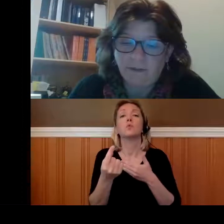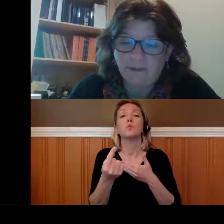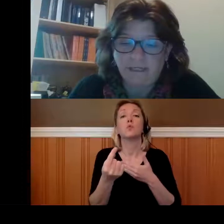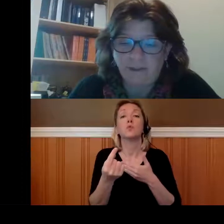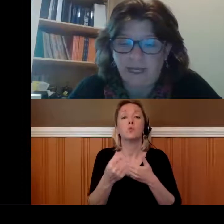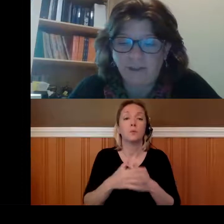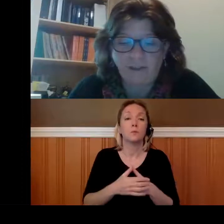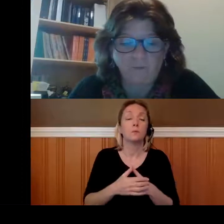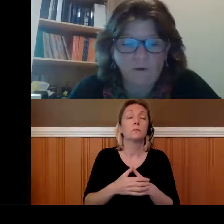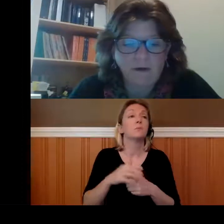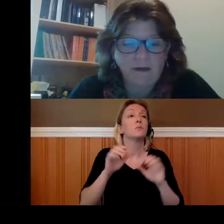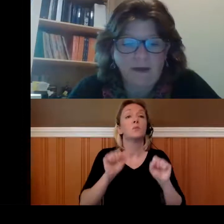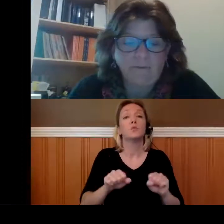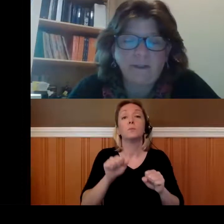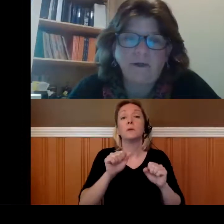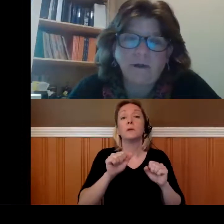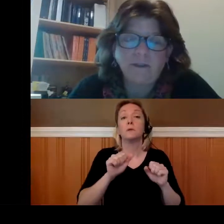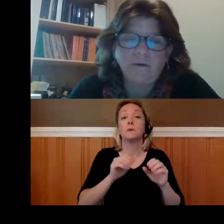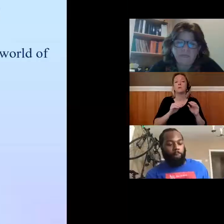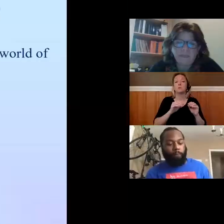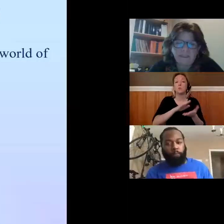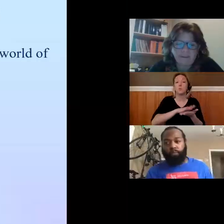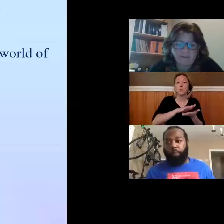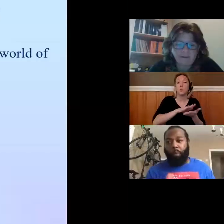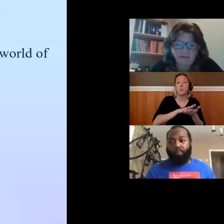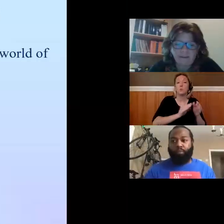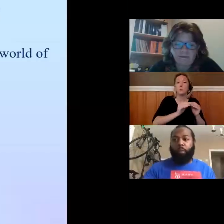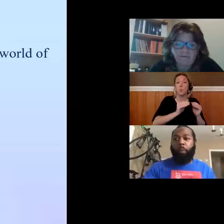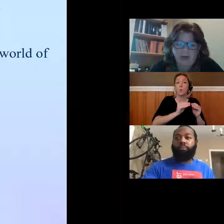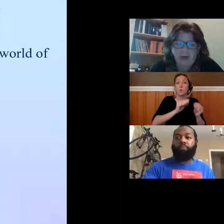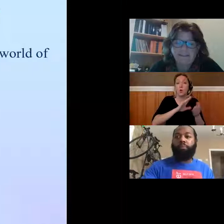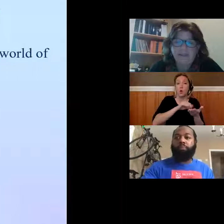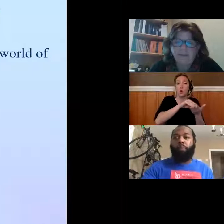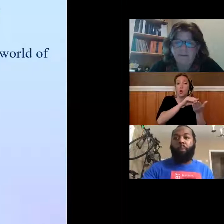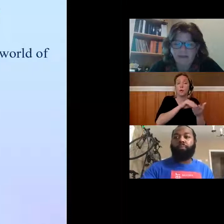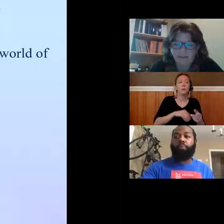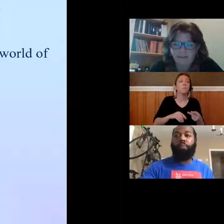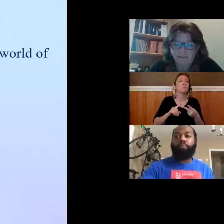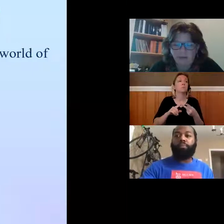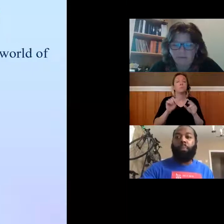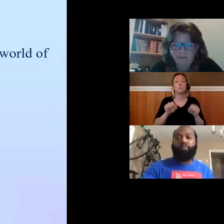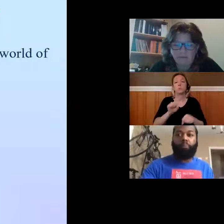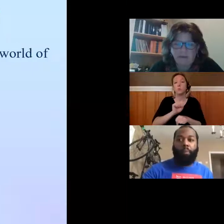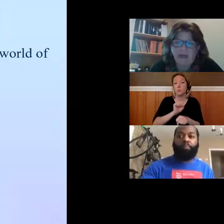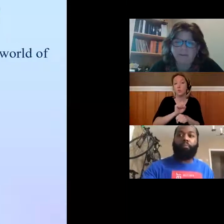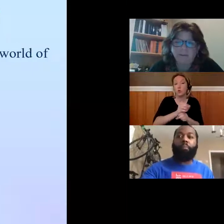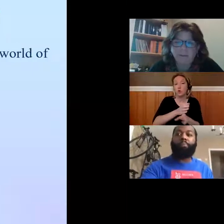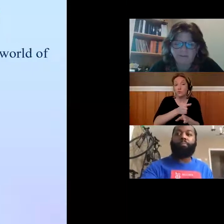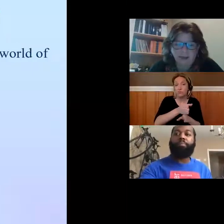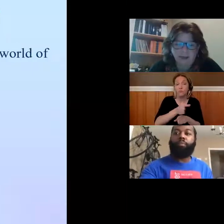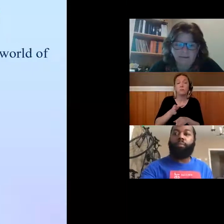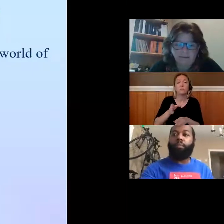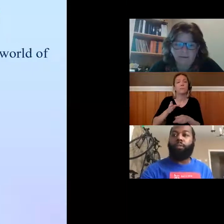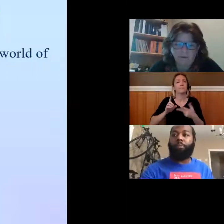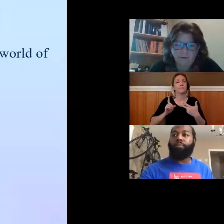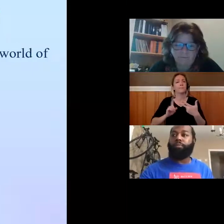It's education and work, but it's also the ability to be able to live as independently as possible and to participate in